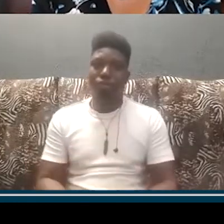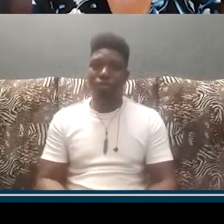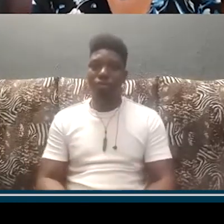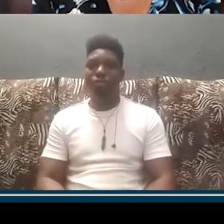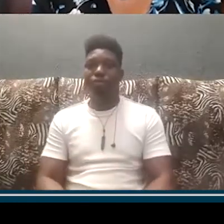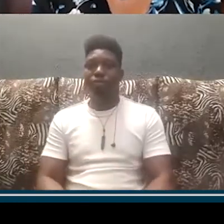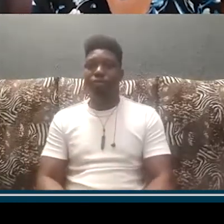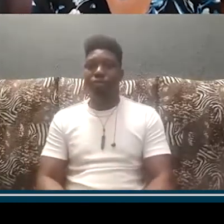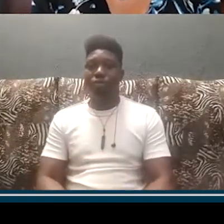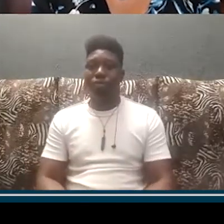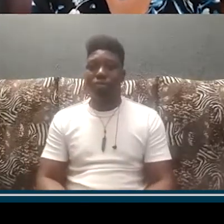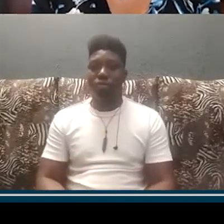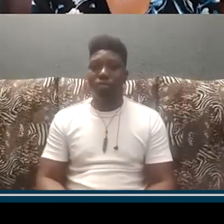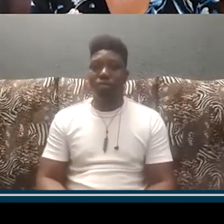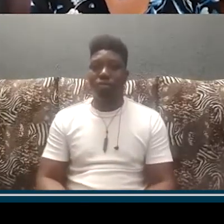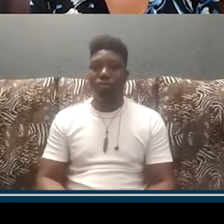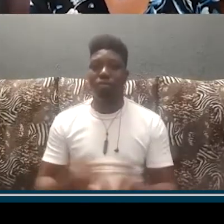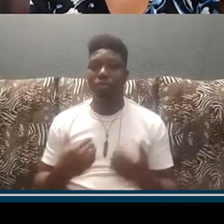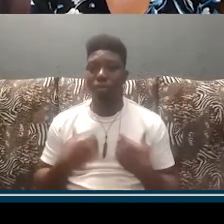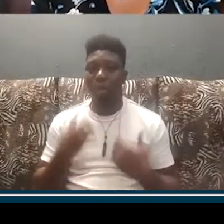similar experience to Scott?